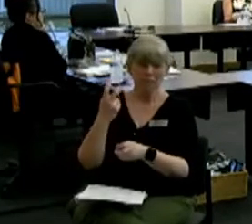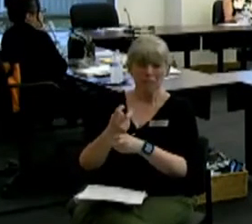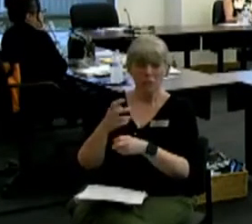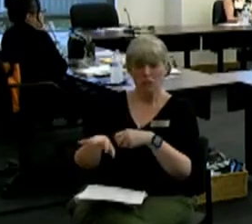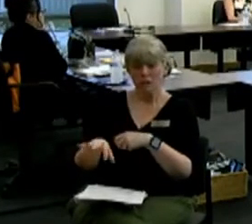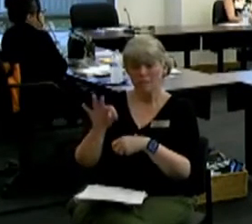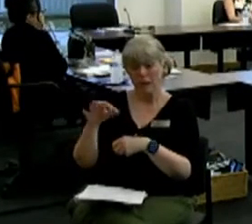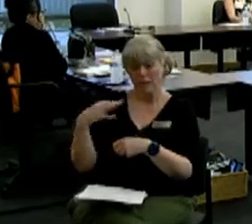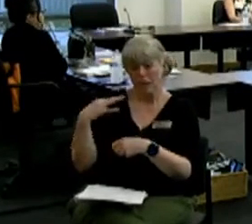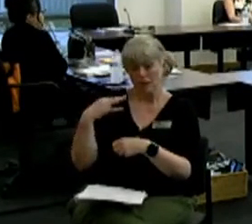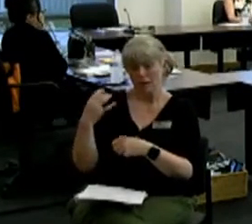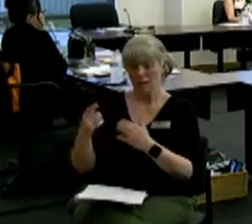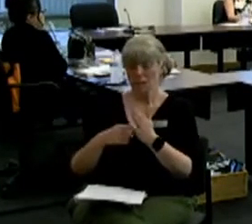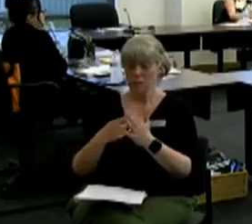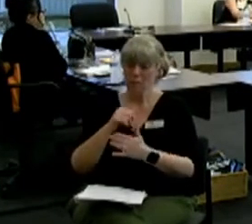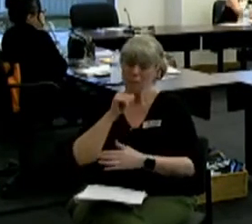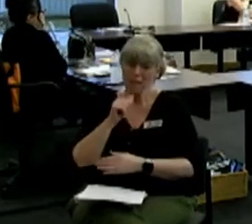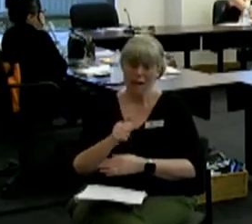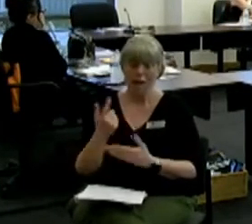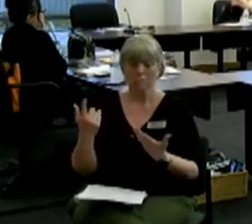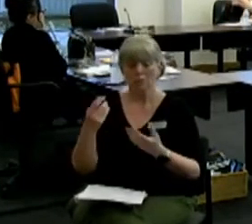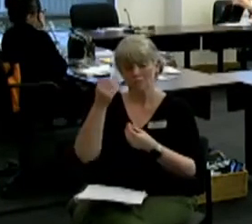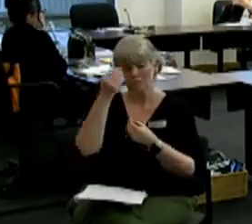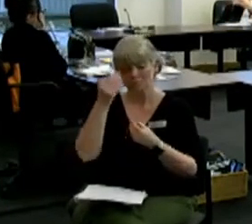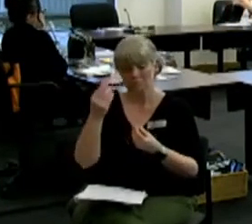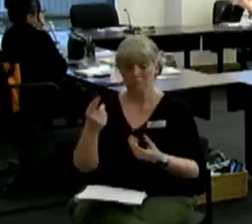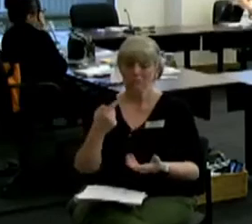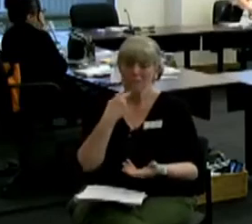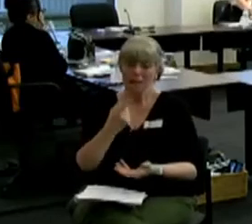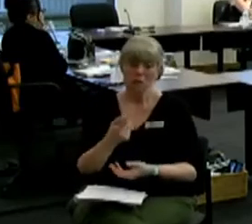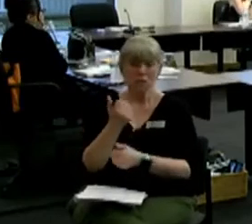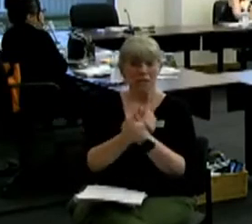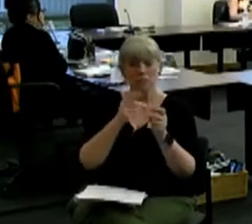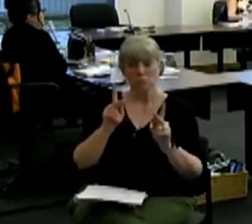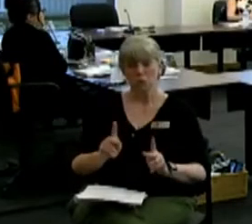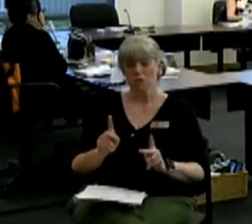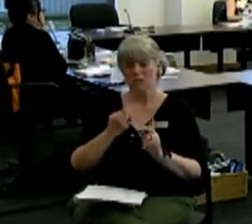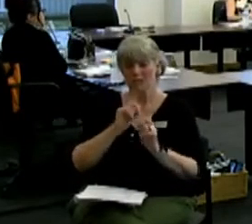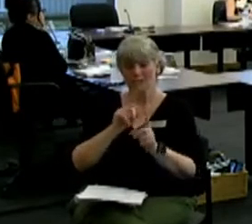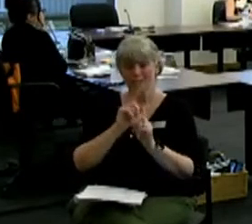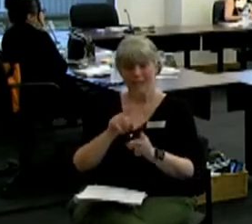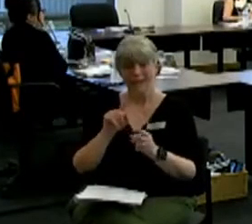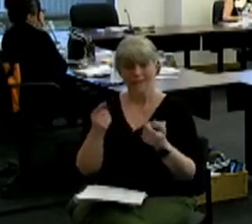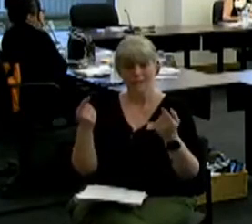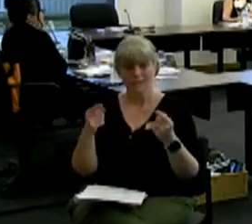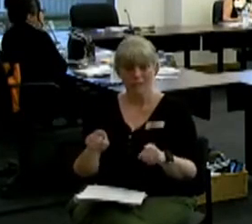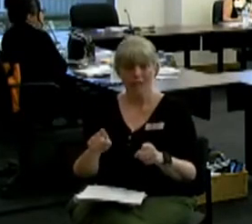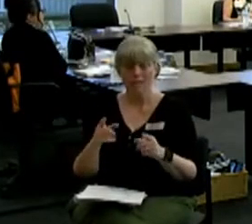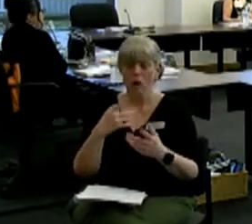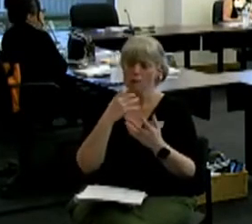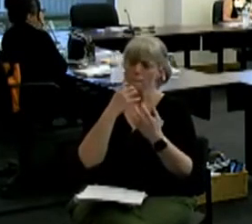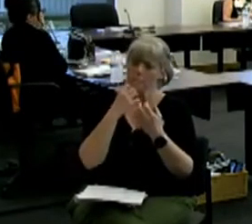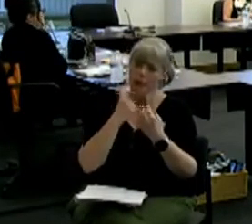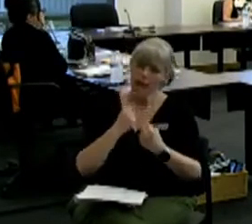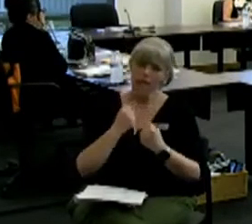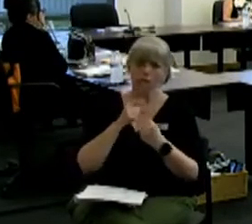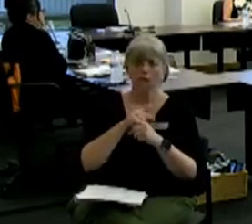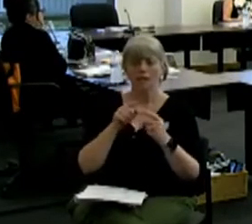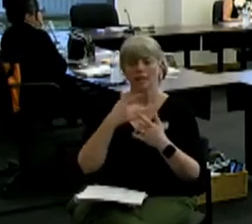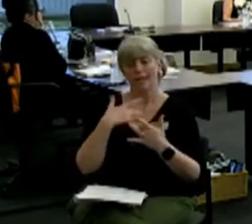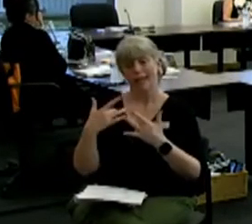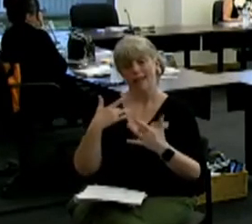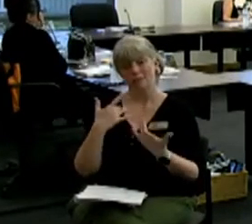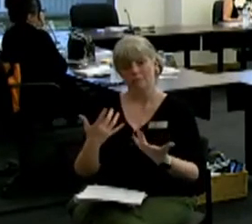difficult to find volunteers, sometimes it's not. But what I can tell you is each person that attends these are passionate and they